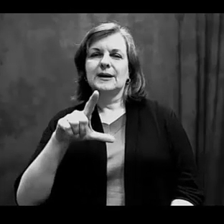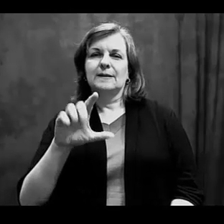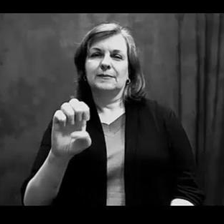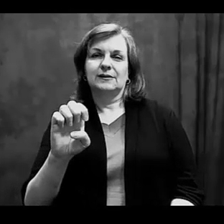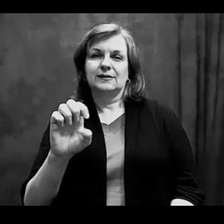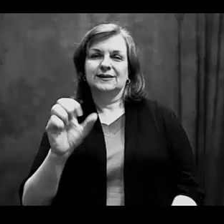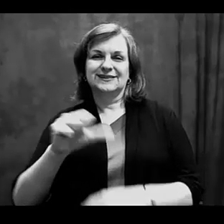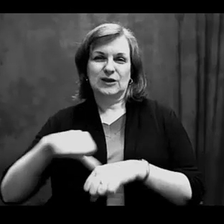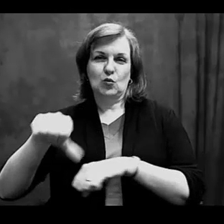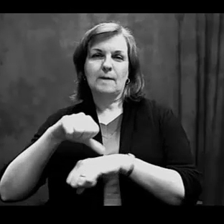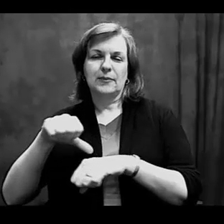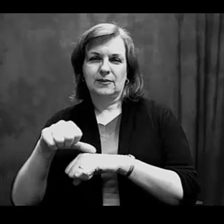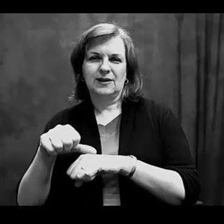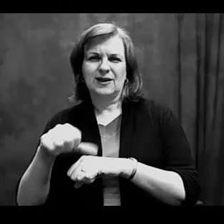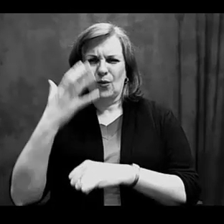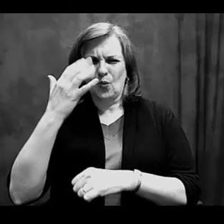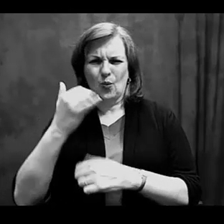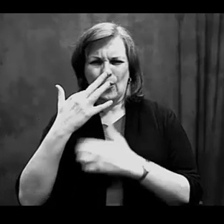maple syrup.